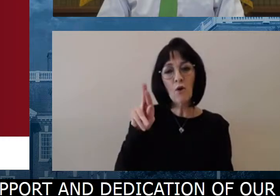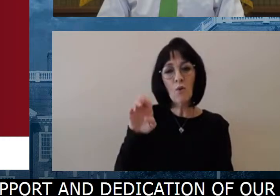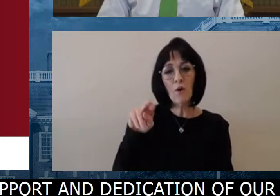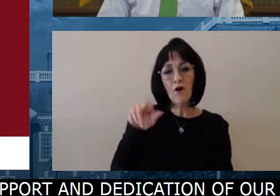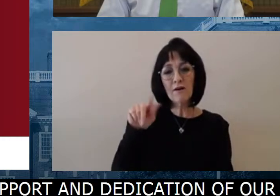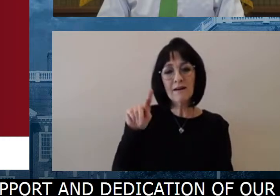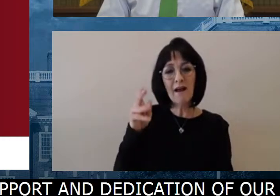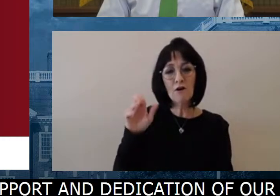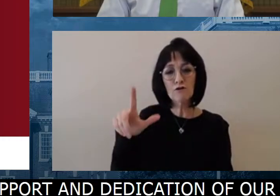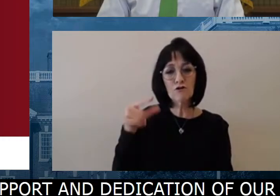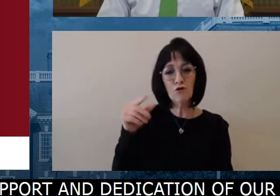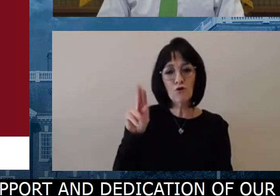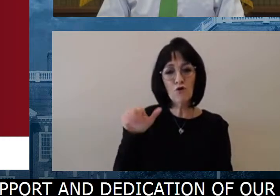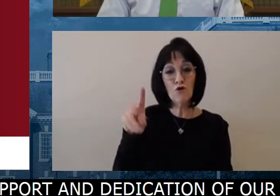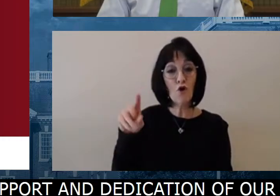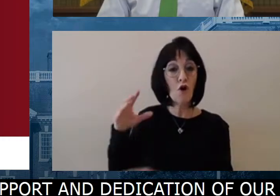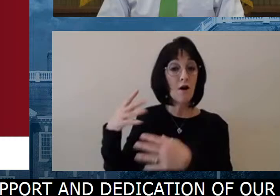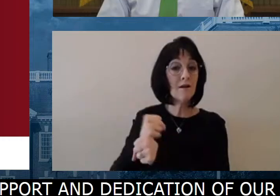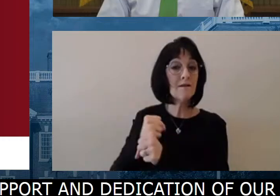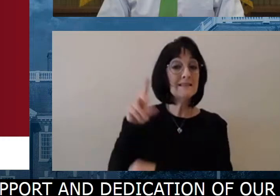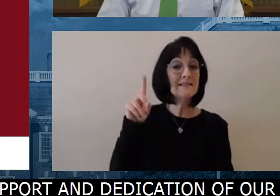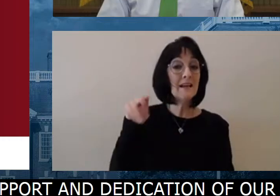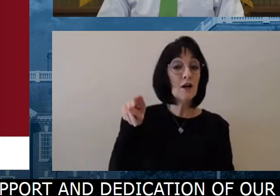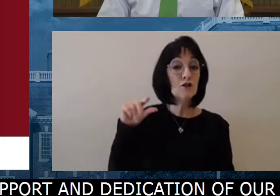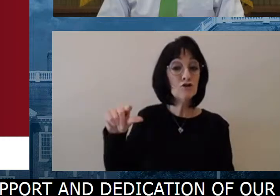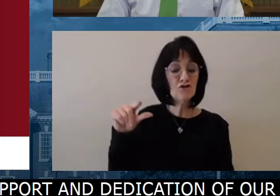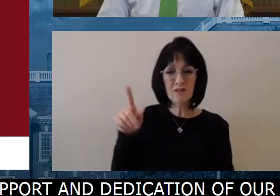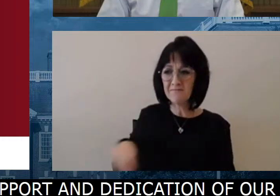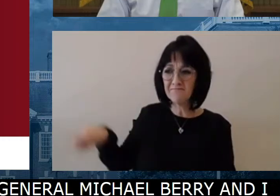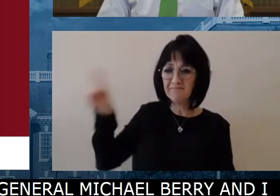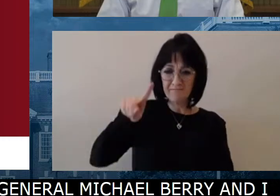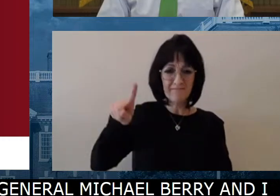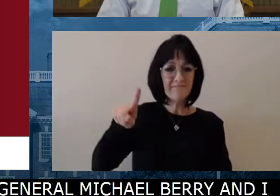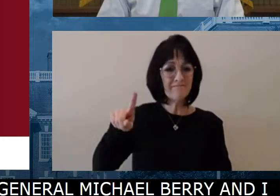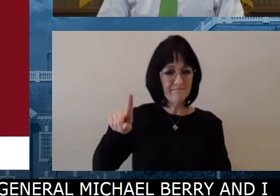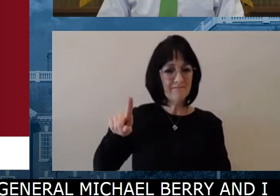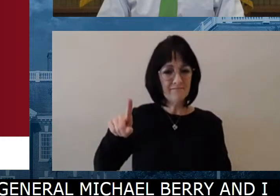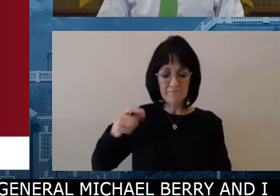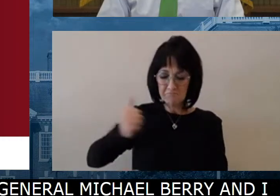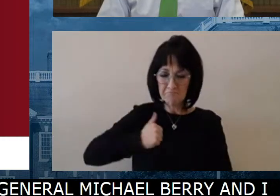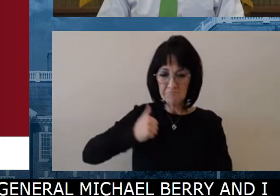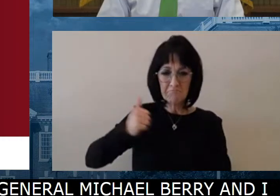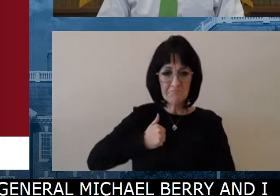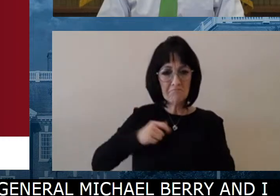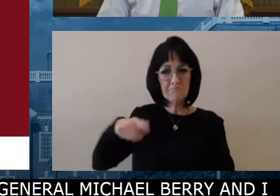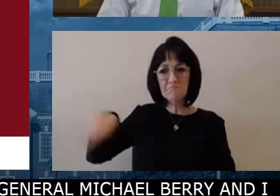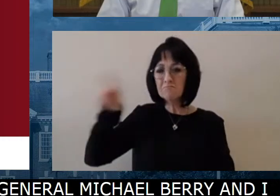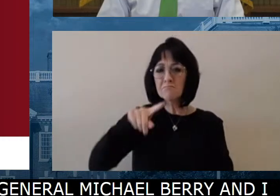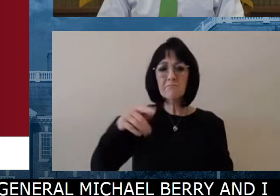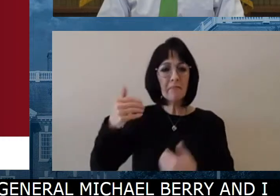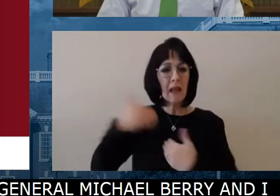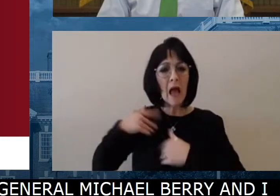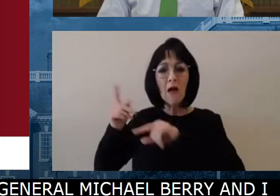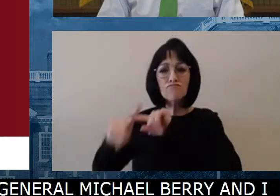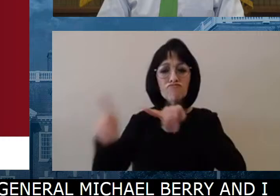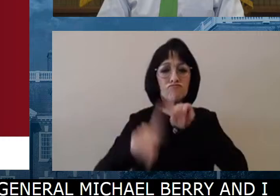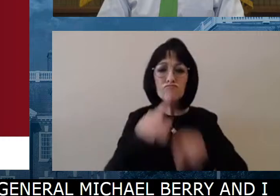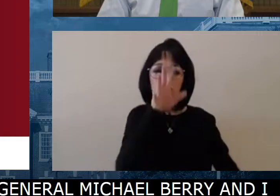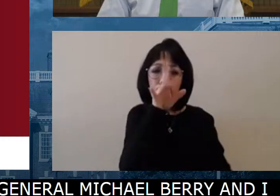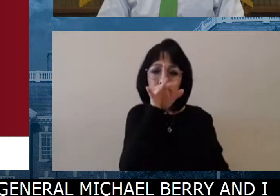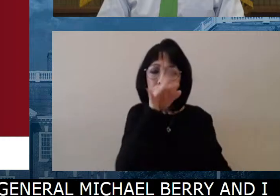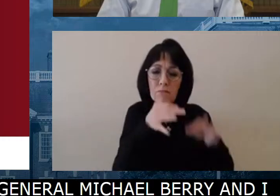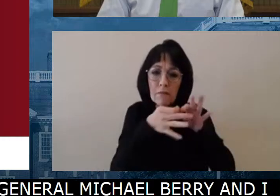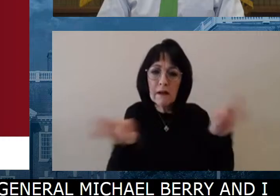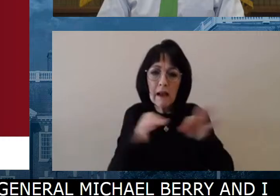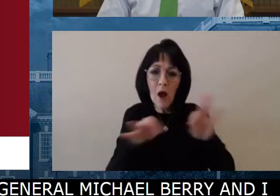distributing food. They've got guardsmen and women that have multi-language capability, been extraordinarily